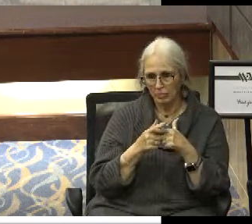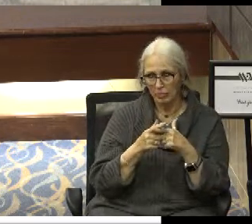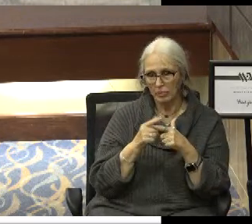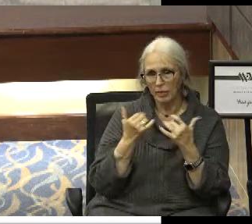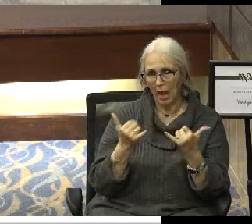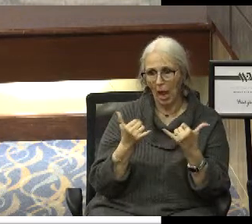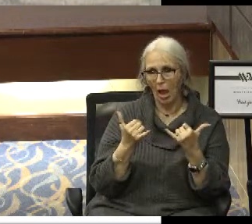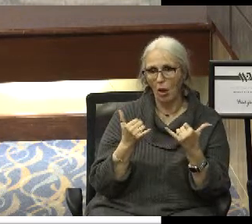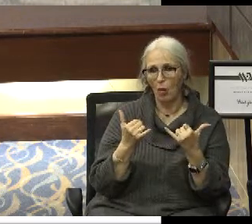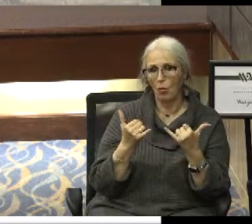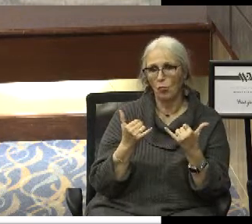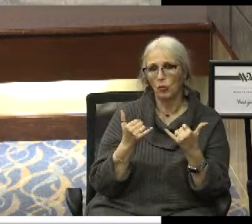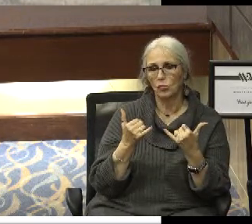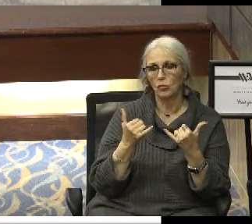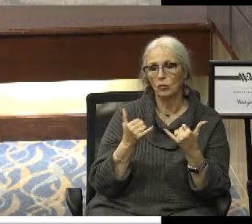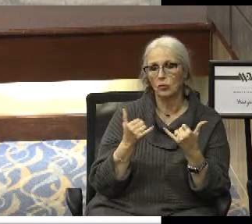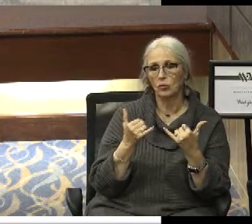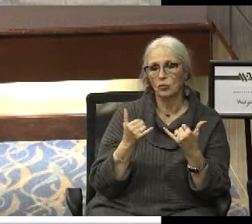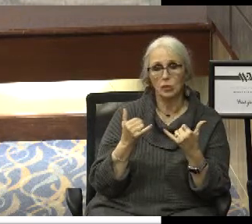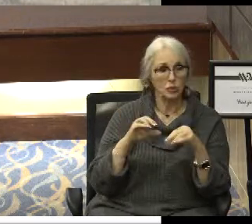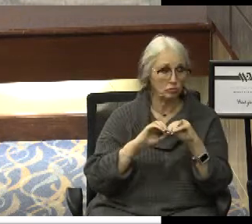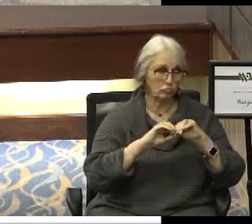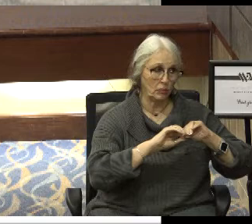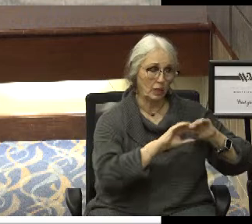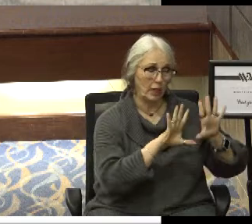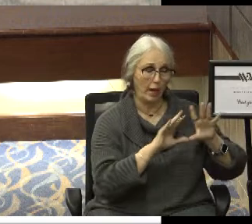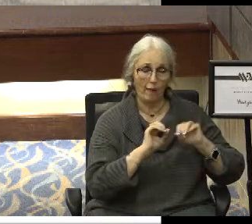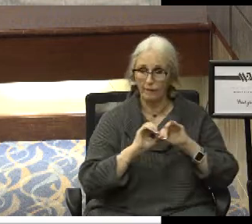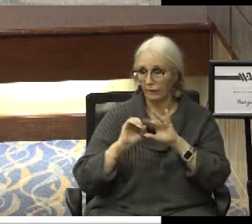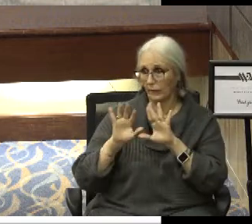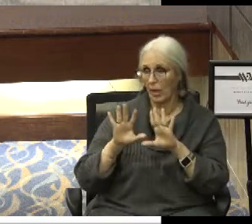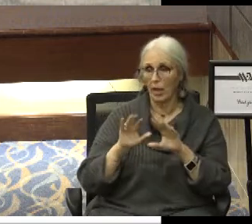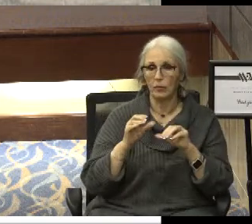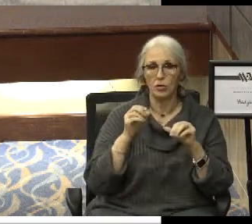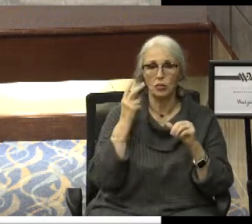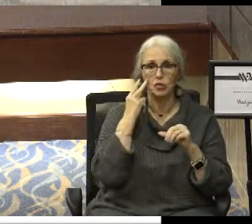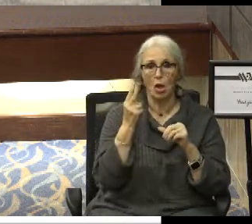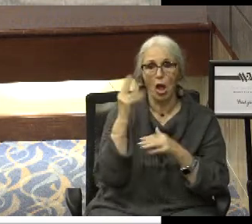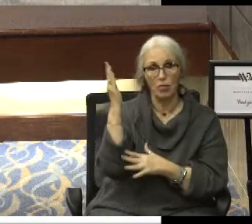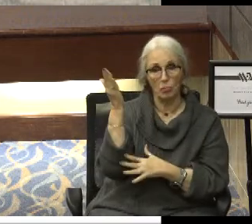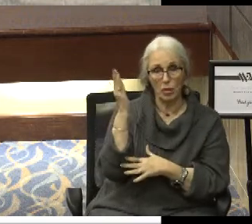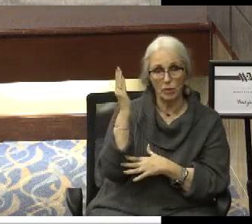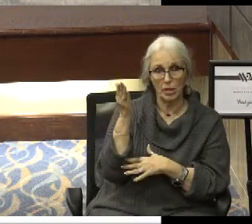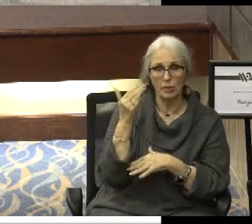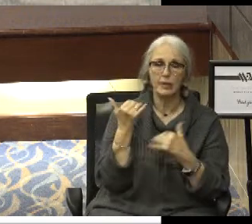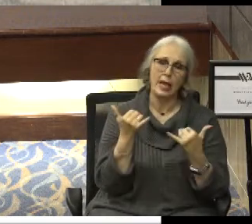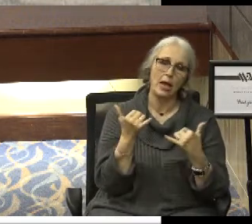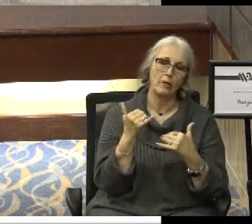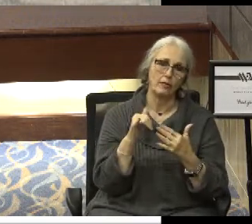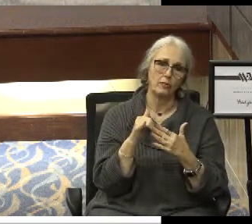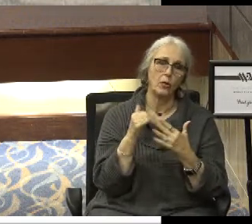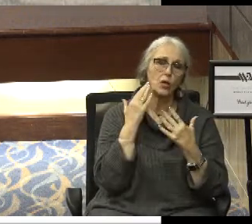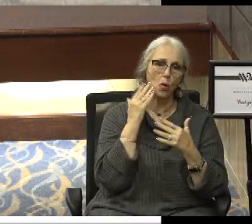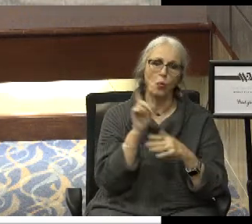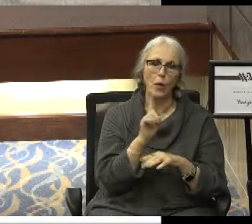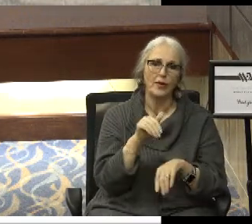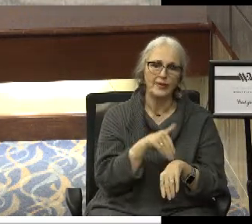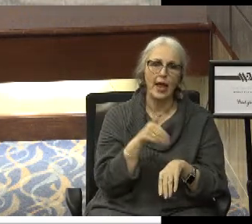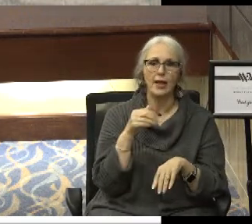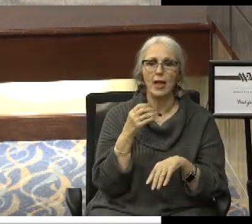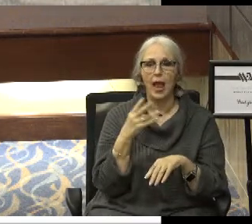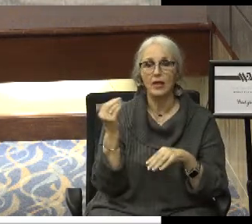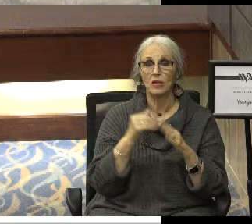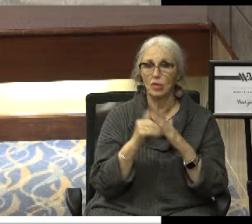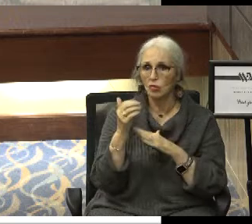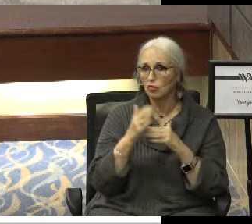now, it's been clarified, as you saw in Paul's presentation. So that's kind of where that's at. But the construction of